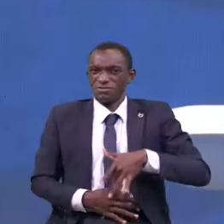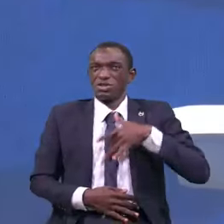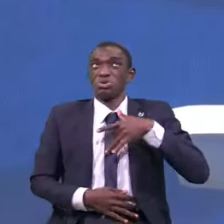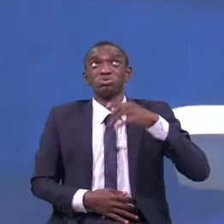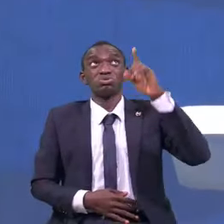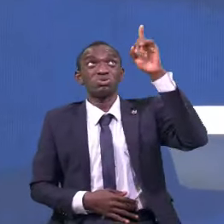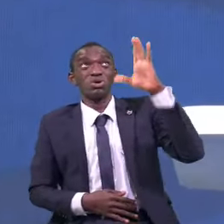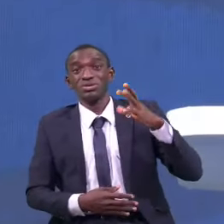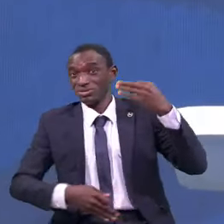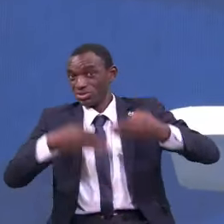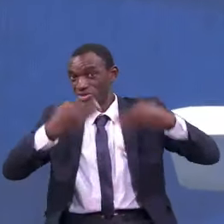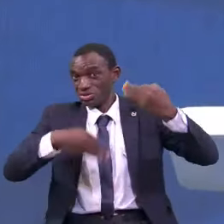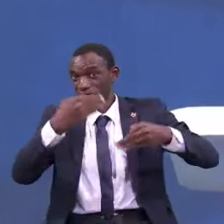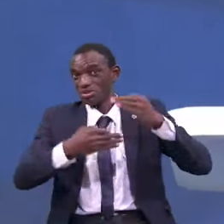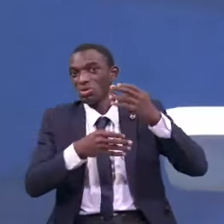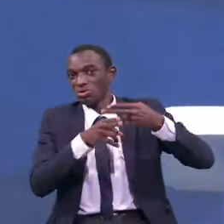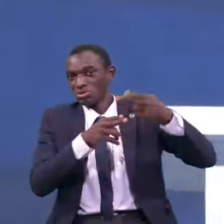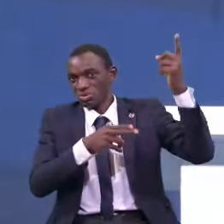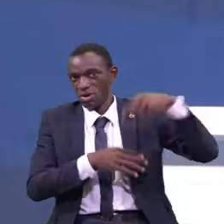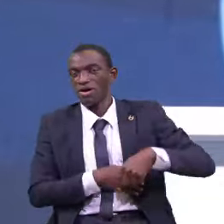God coming.